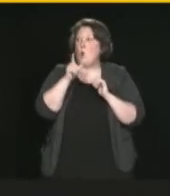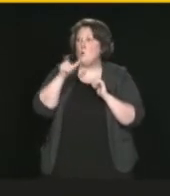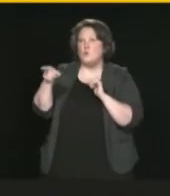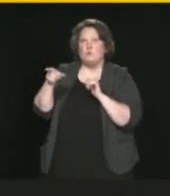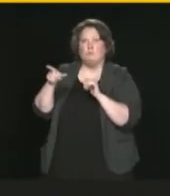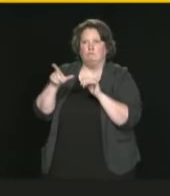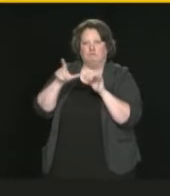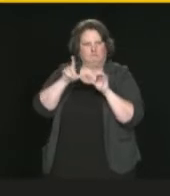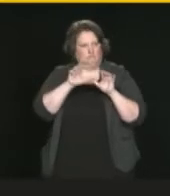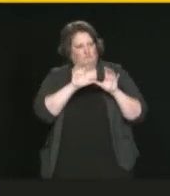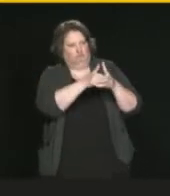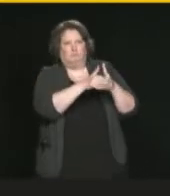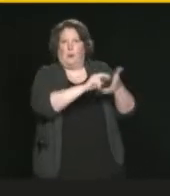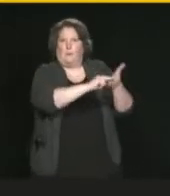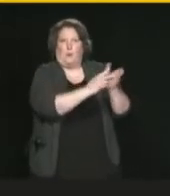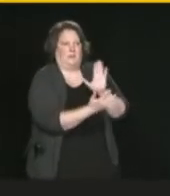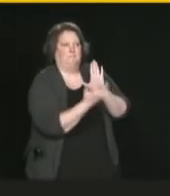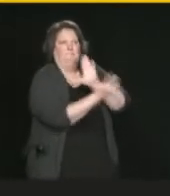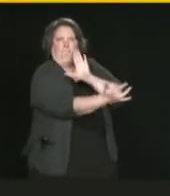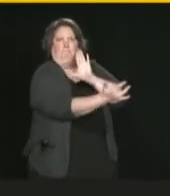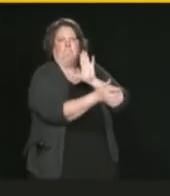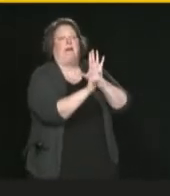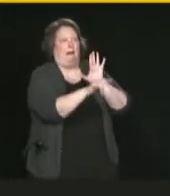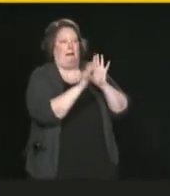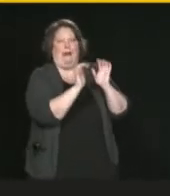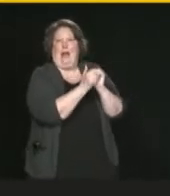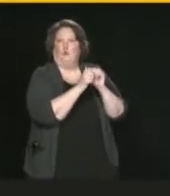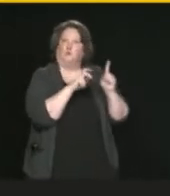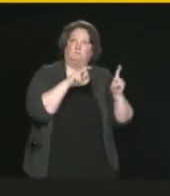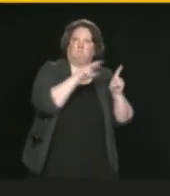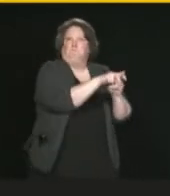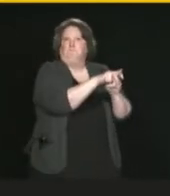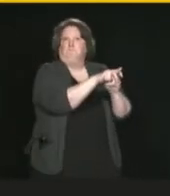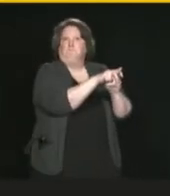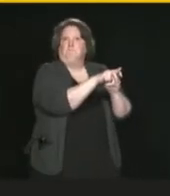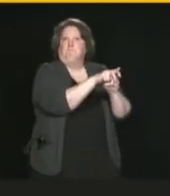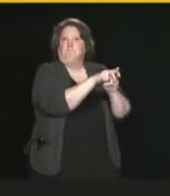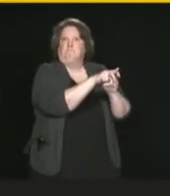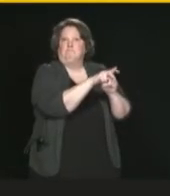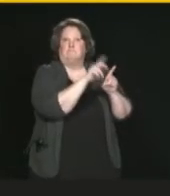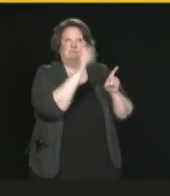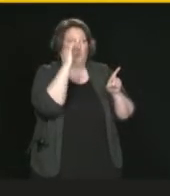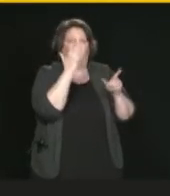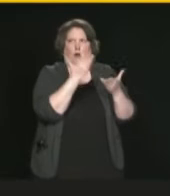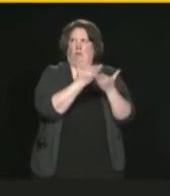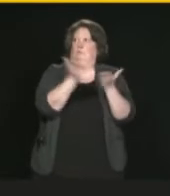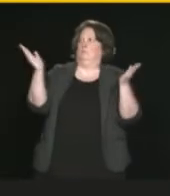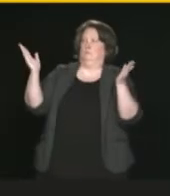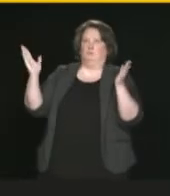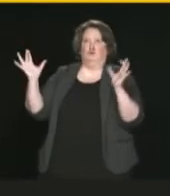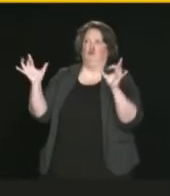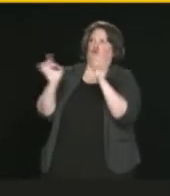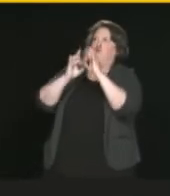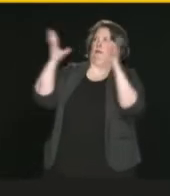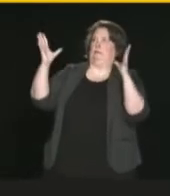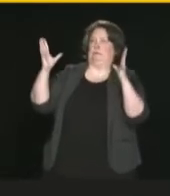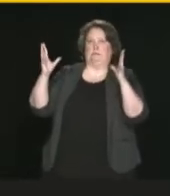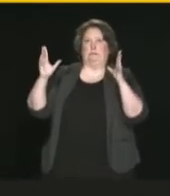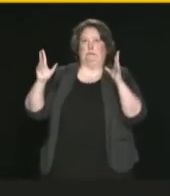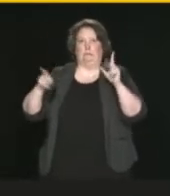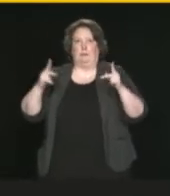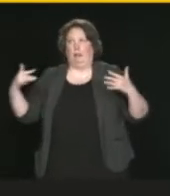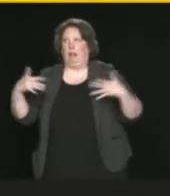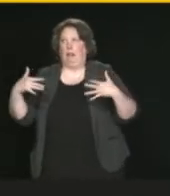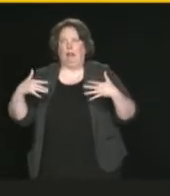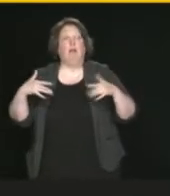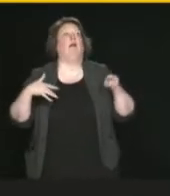system at a time when everyone is in a crisis and a little bit vulnerable. So we do not want to,